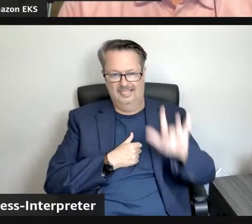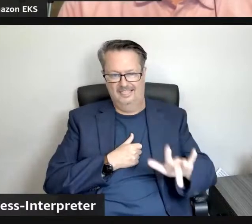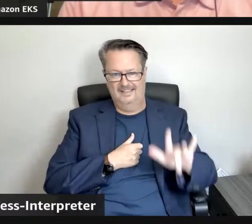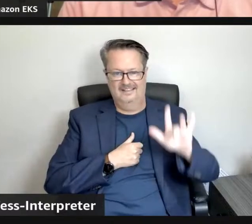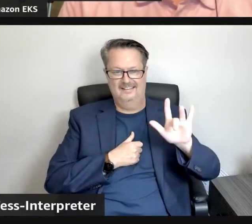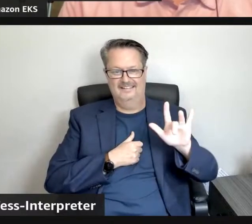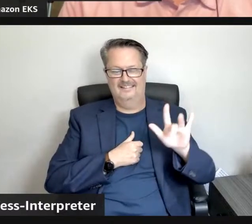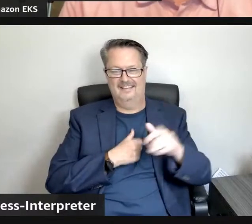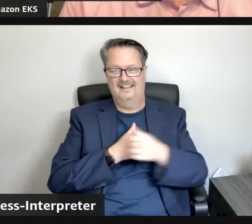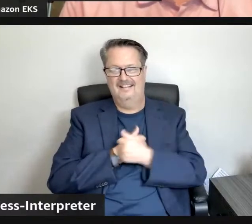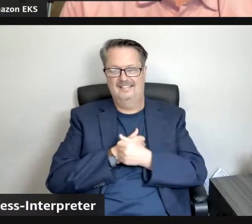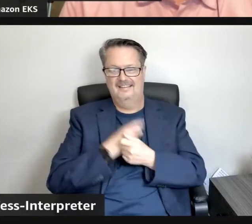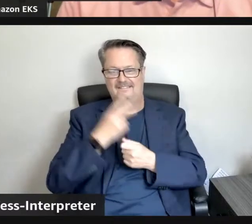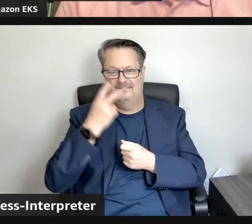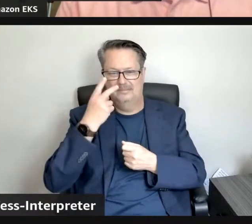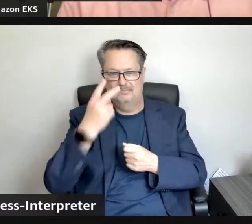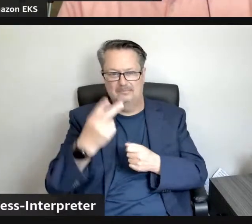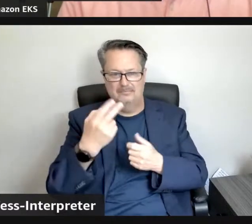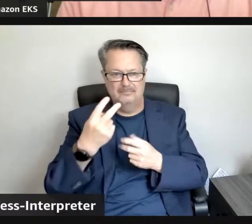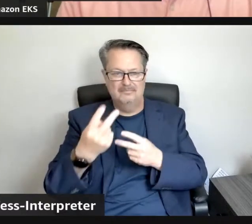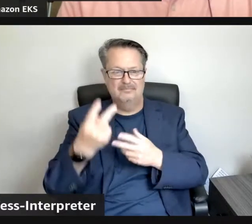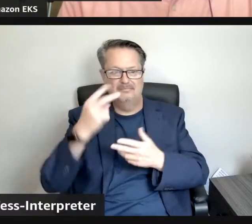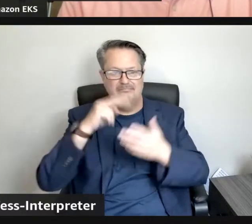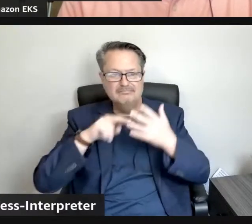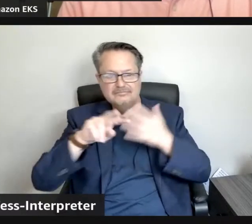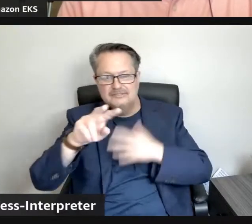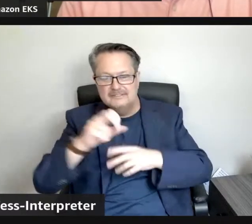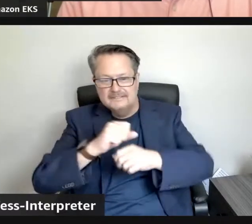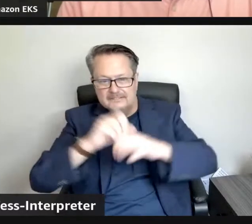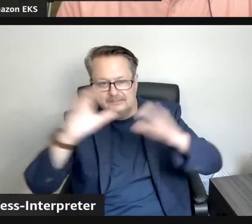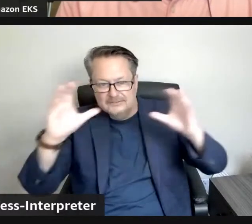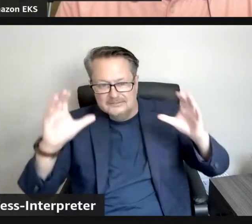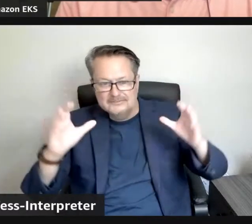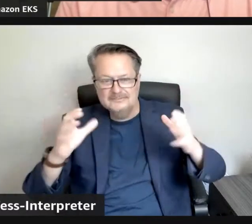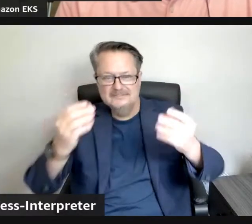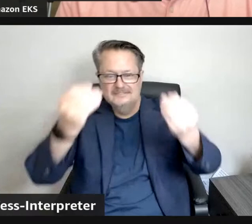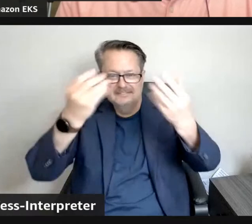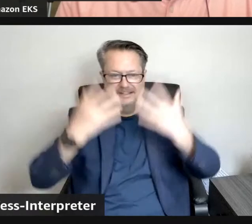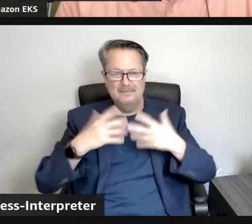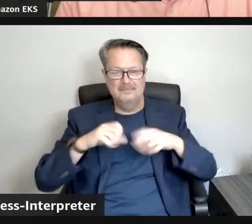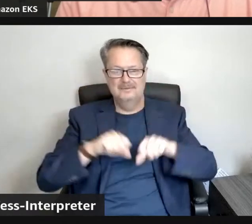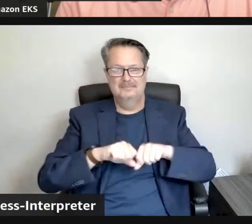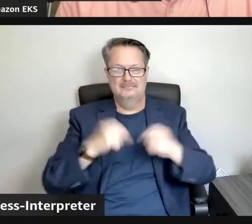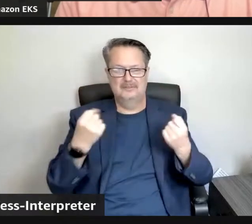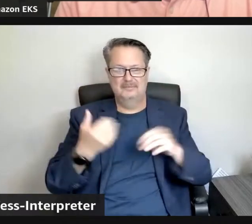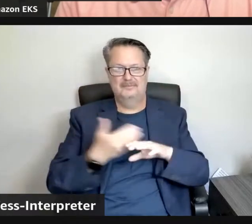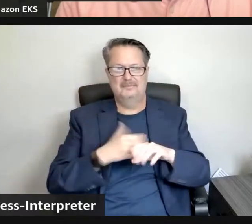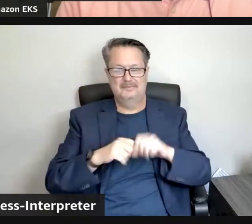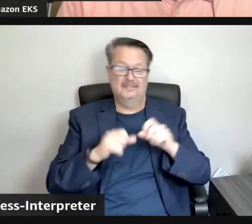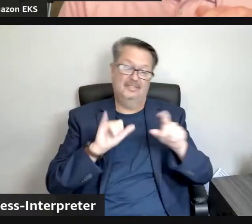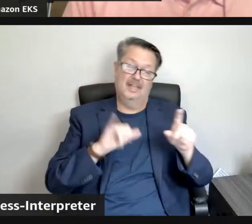previews and it telling me what's going to break before it actually breaks. Yeah, that's a big deal.